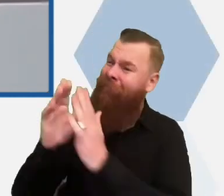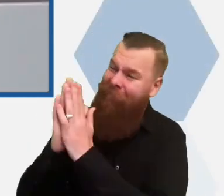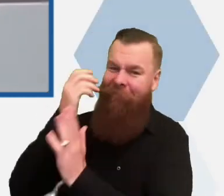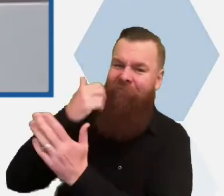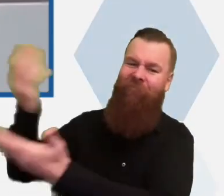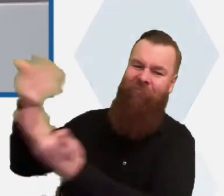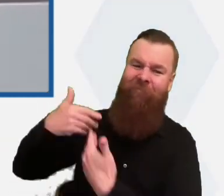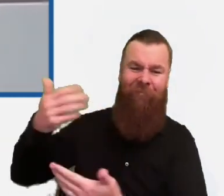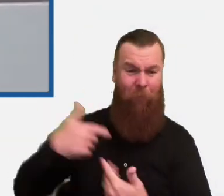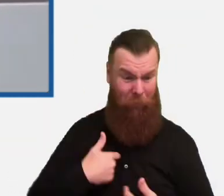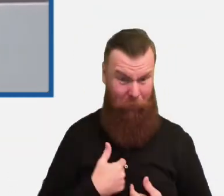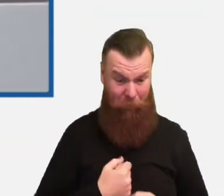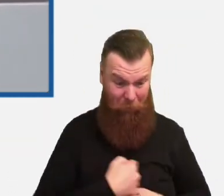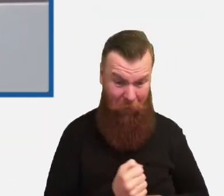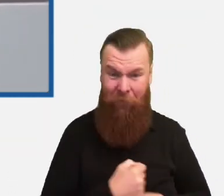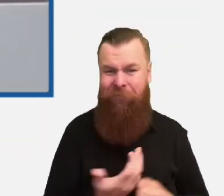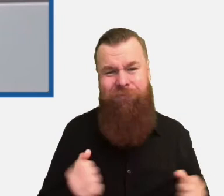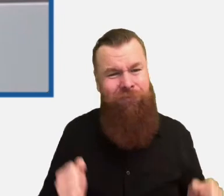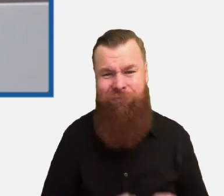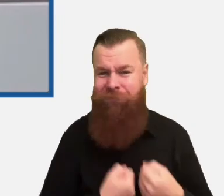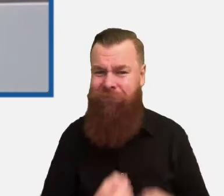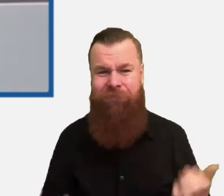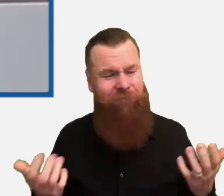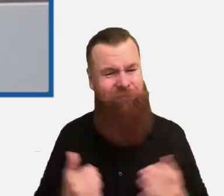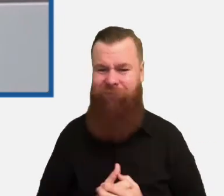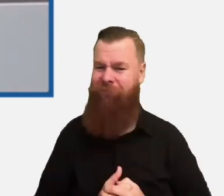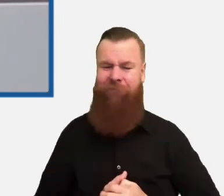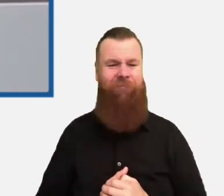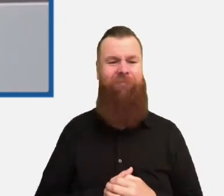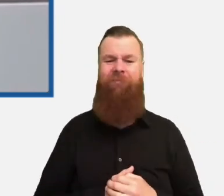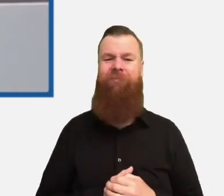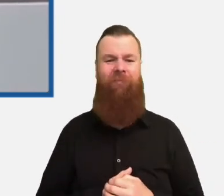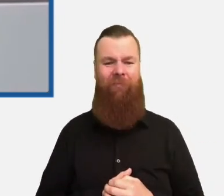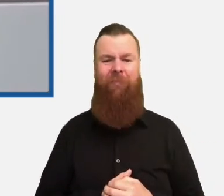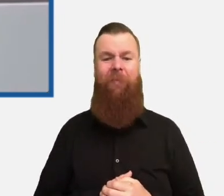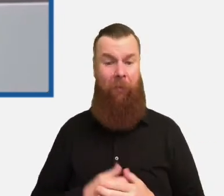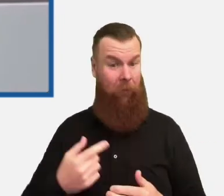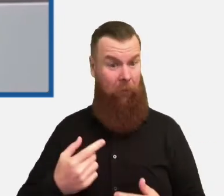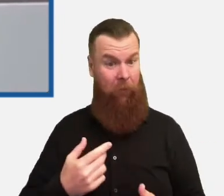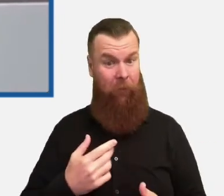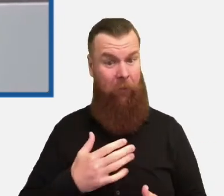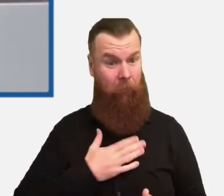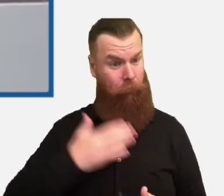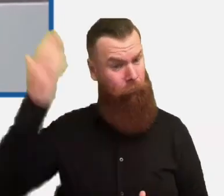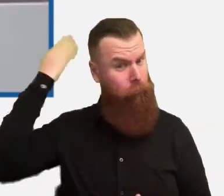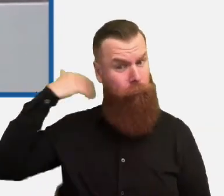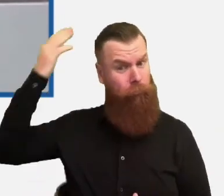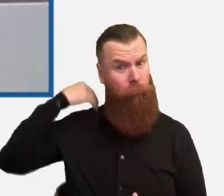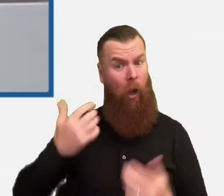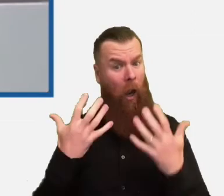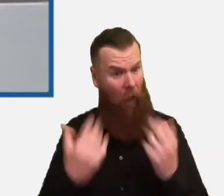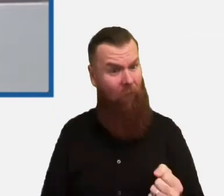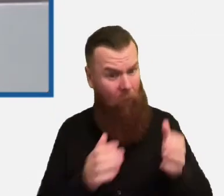of the benefits we've had is that we did have a plan, and that's a recommendation I would make. We know what we are